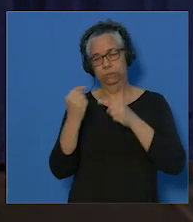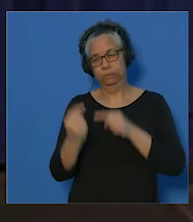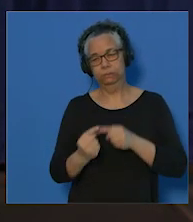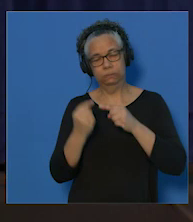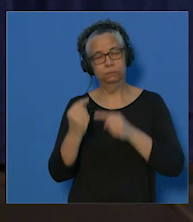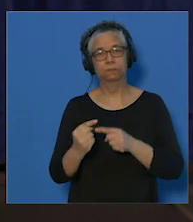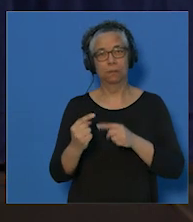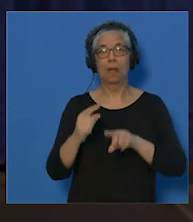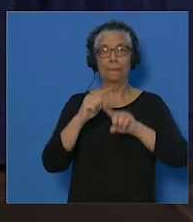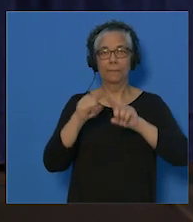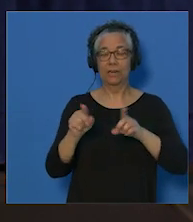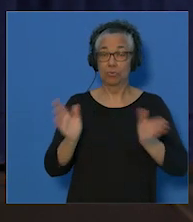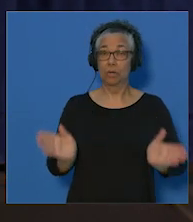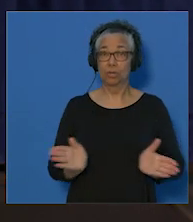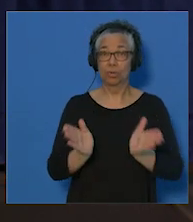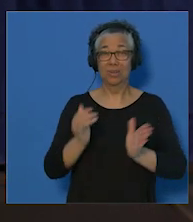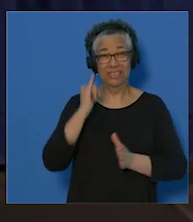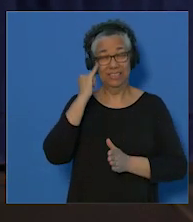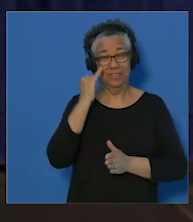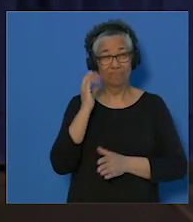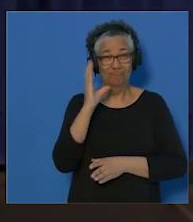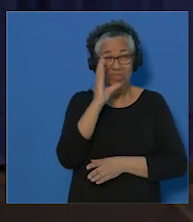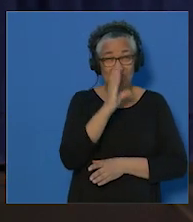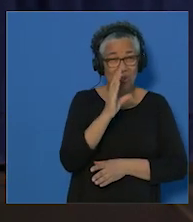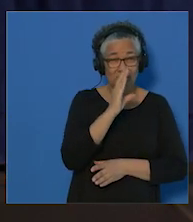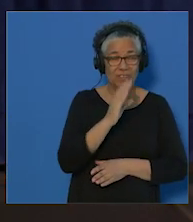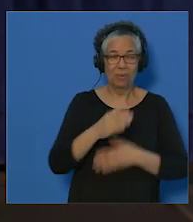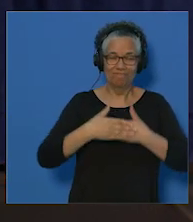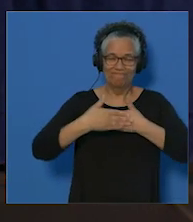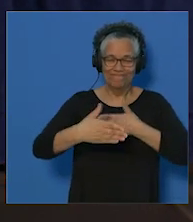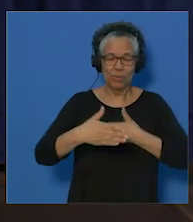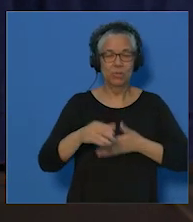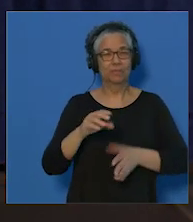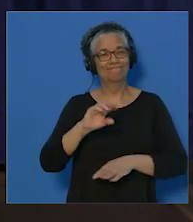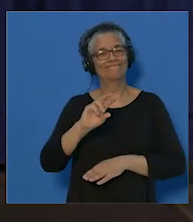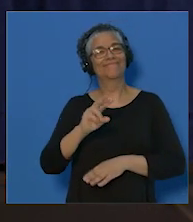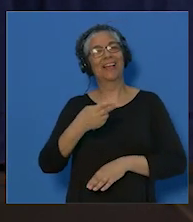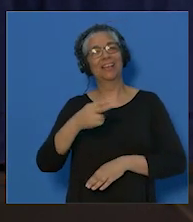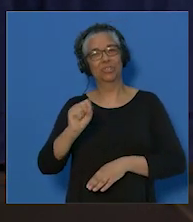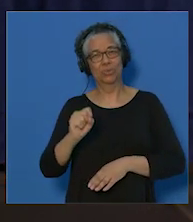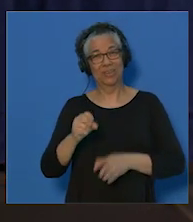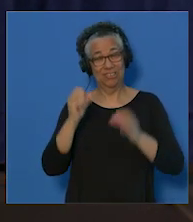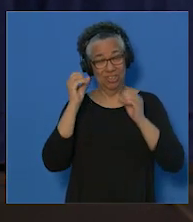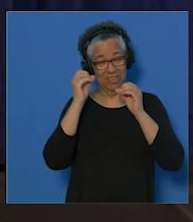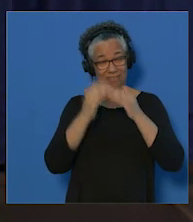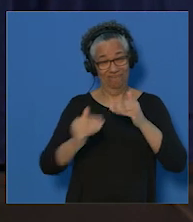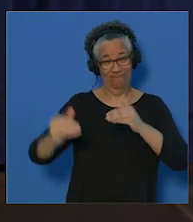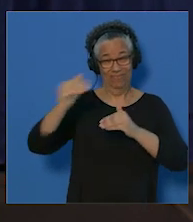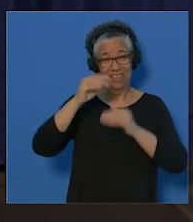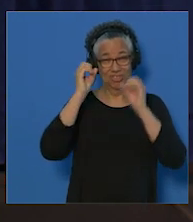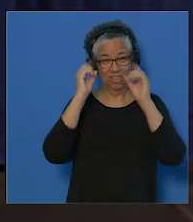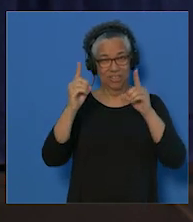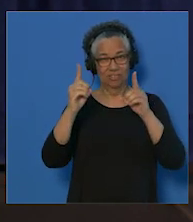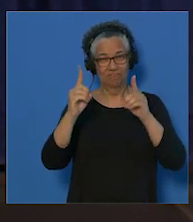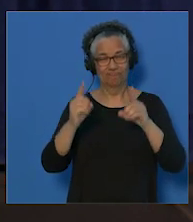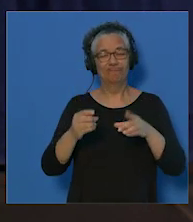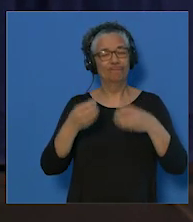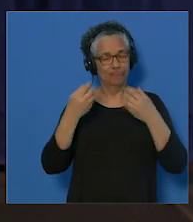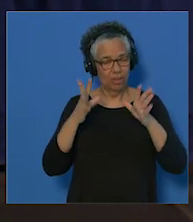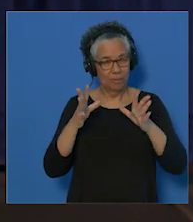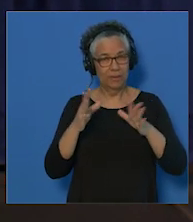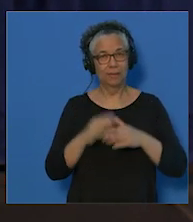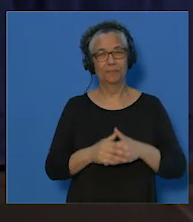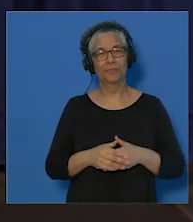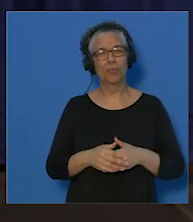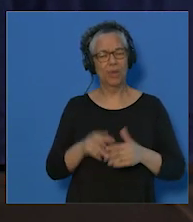pursuing post-secondary education to find time to complete those applications. Upon reviewing the number of applications received